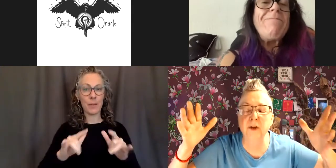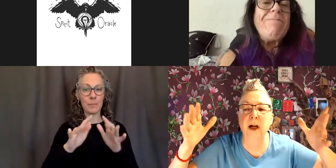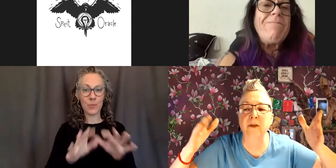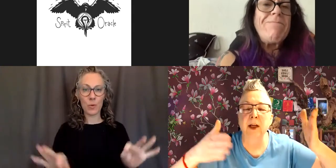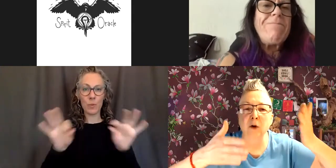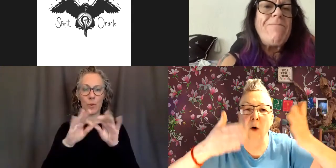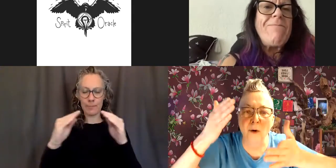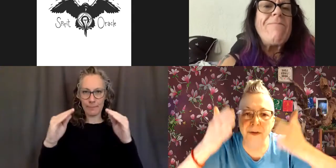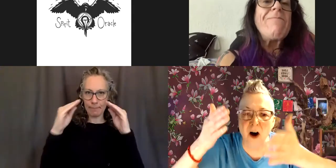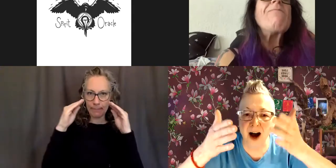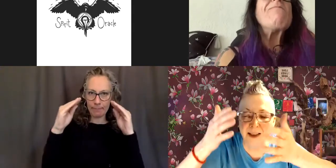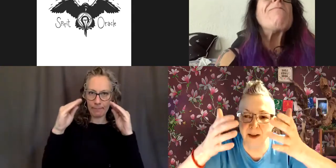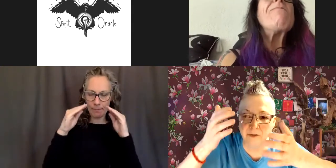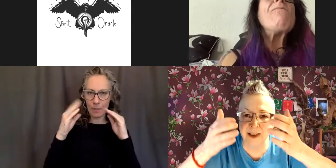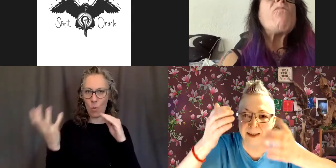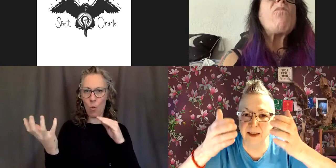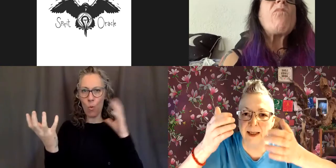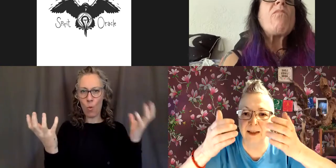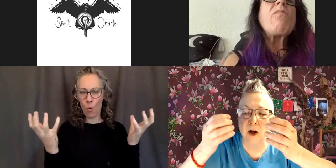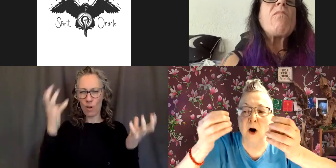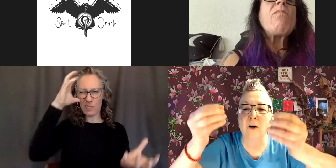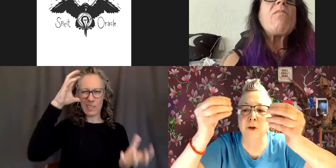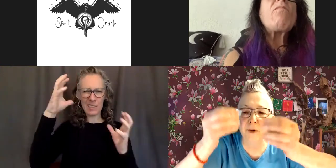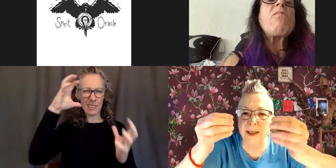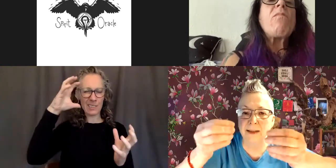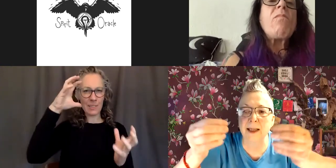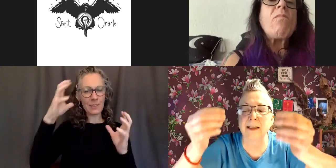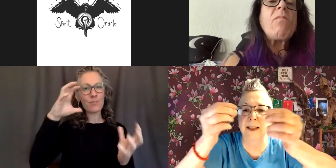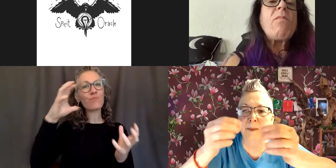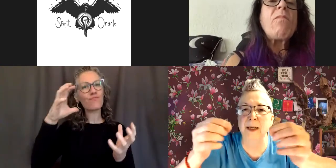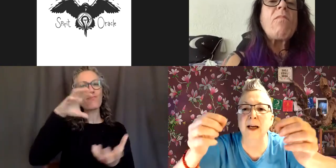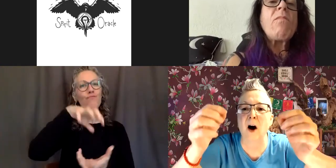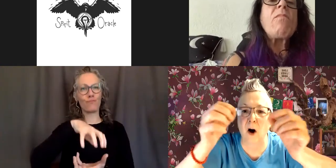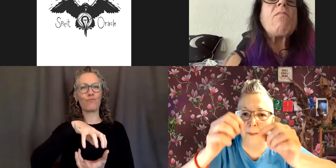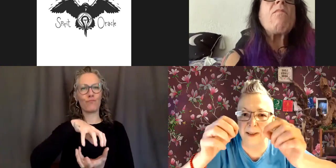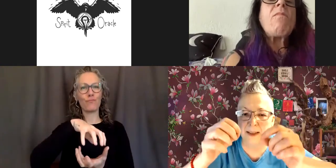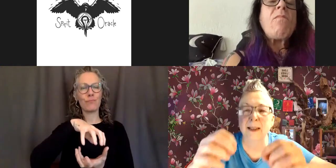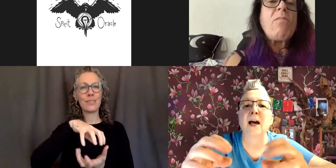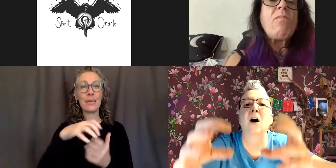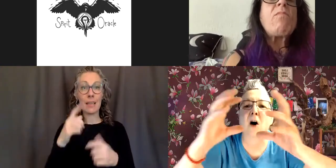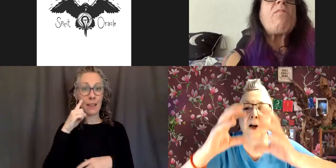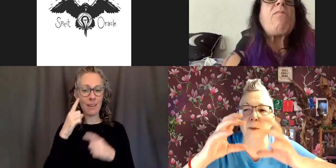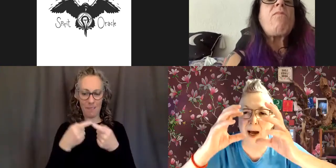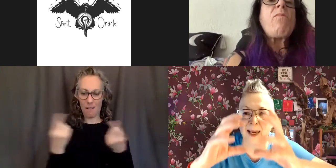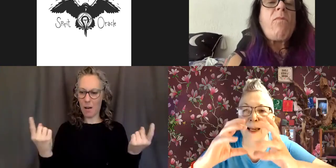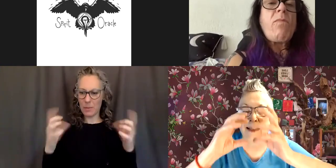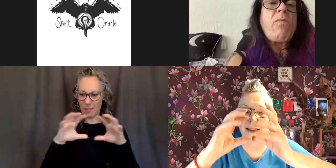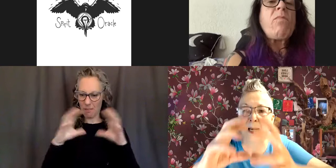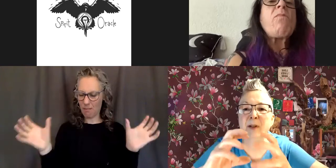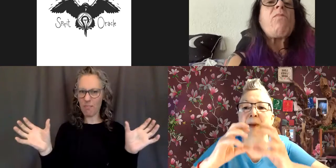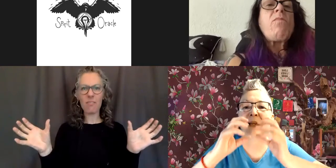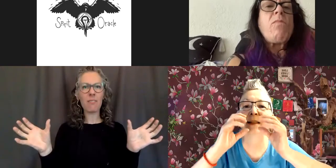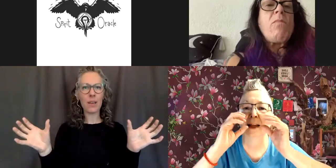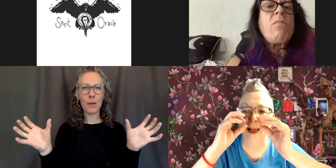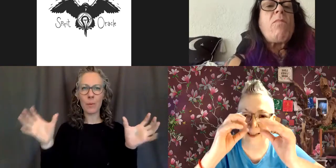teach yourself to hold the cognitive dissonance of two things that seemingly are opposite are occupying the